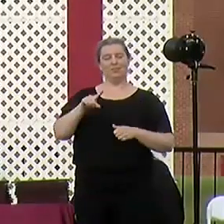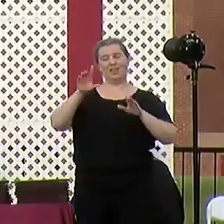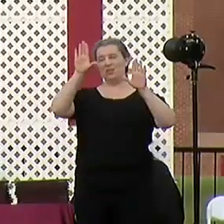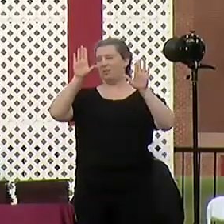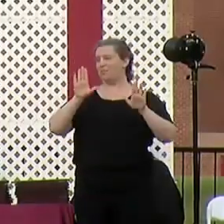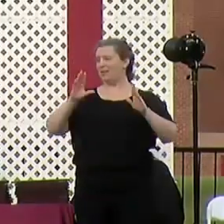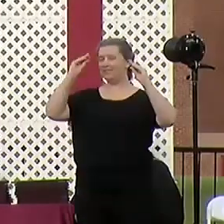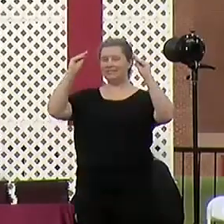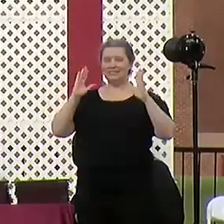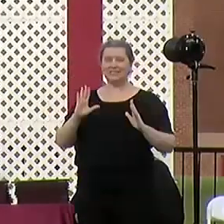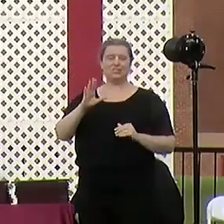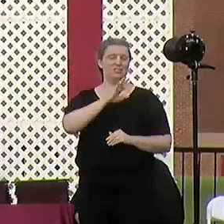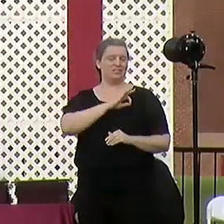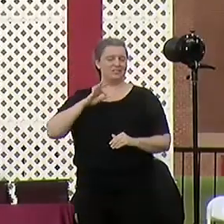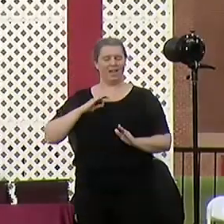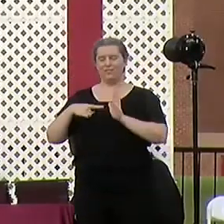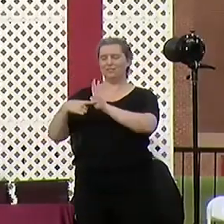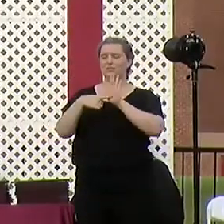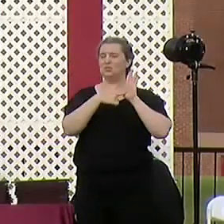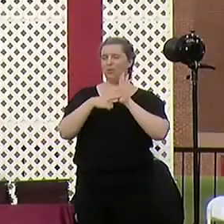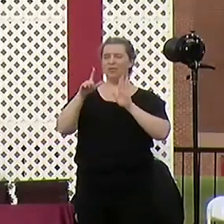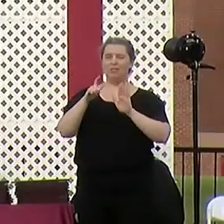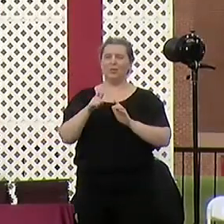teachers and staff have shown heroic hearts this year.